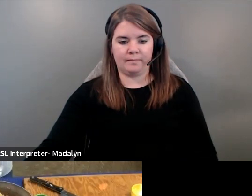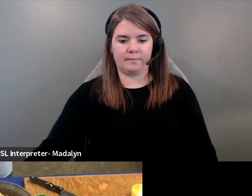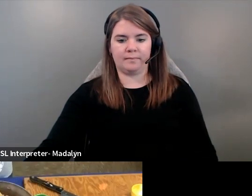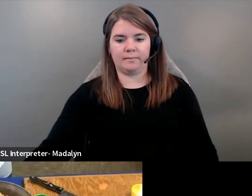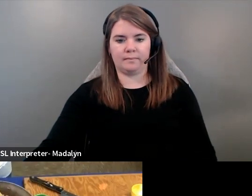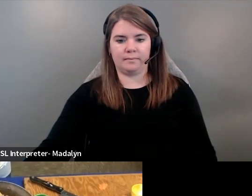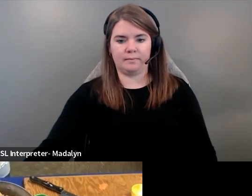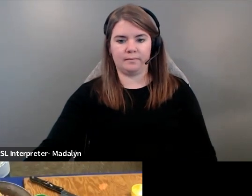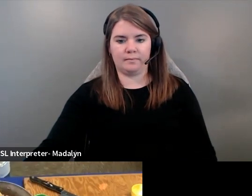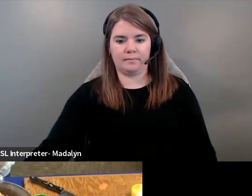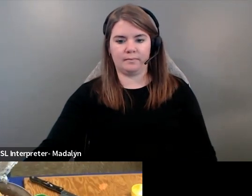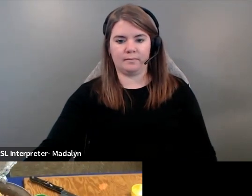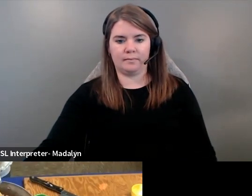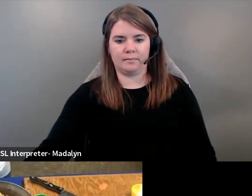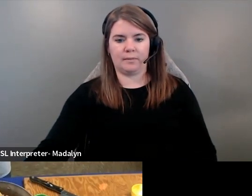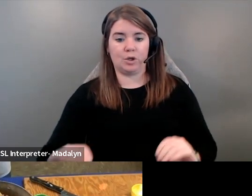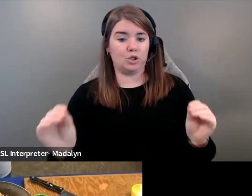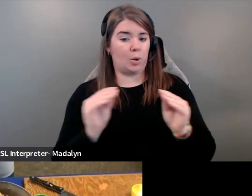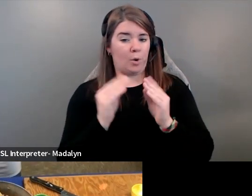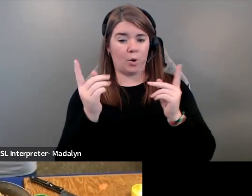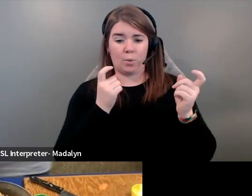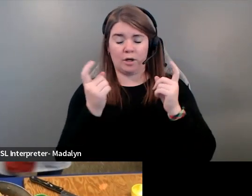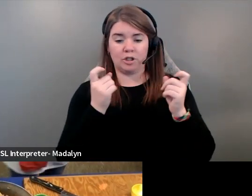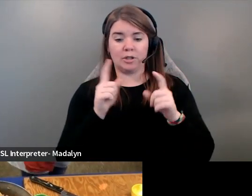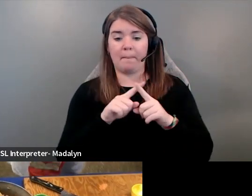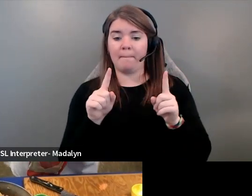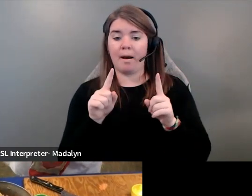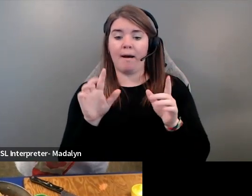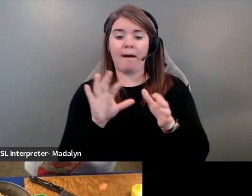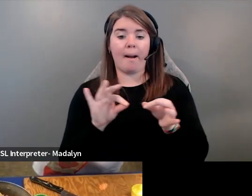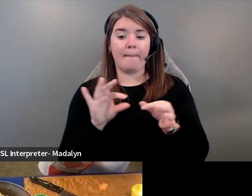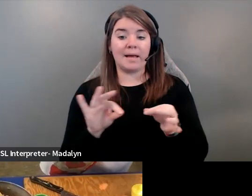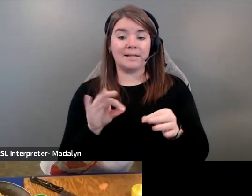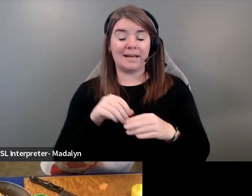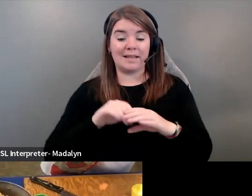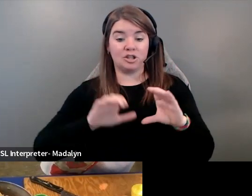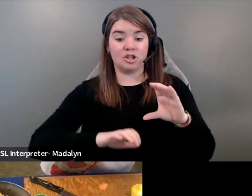There are no more questions right now, but there are some comments in the chat. All right.